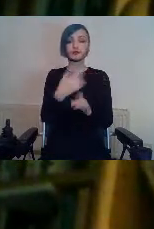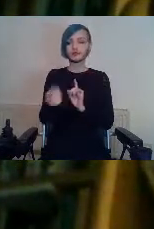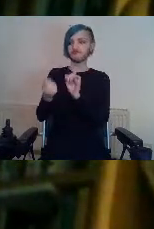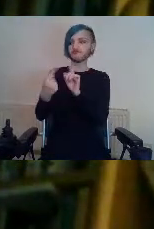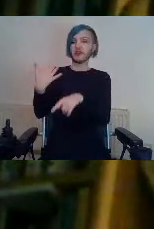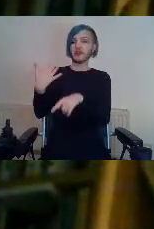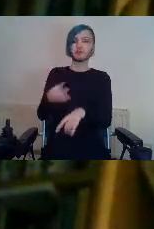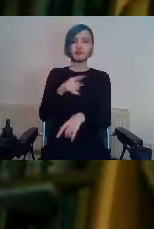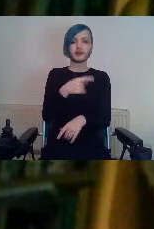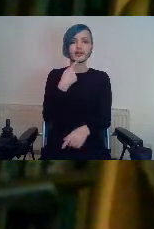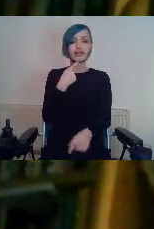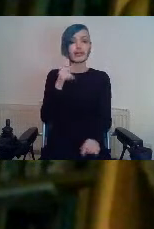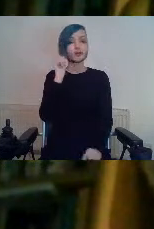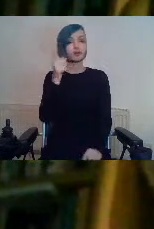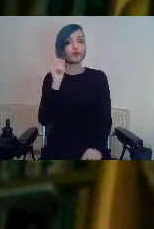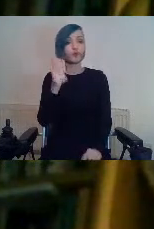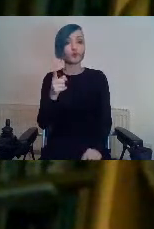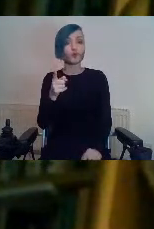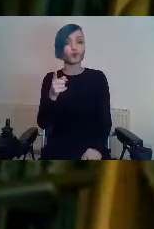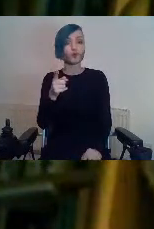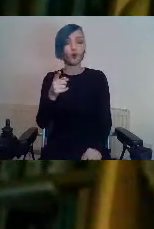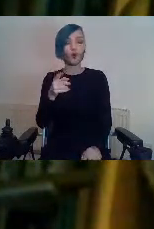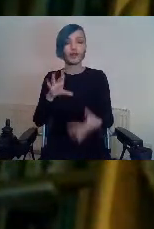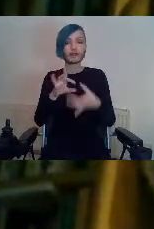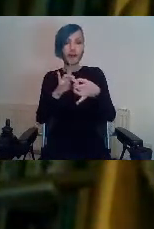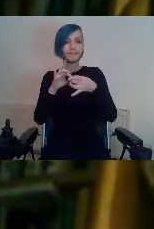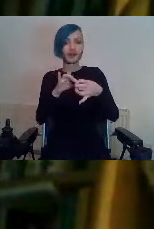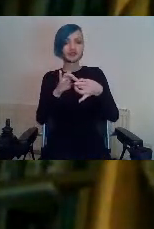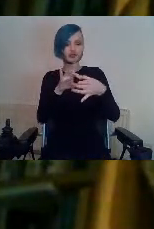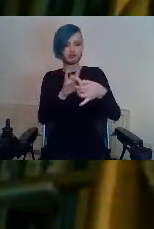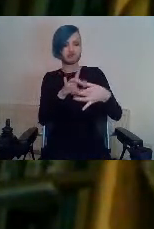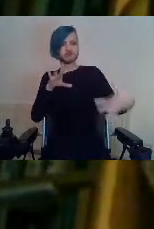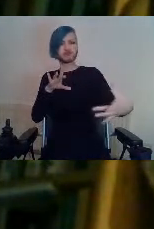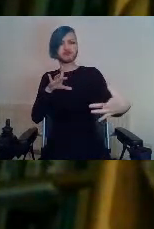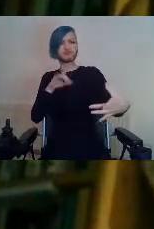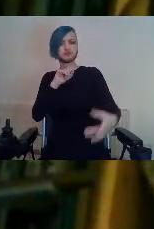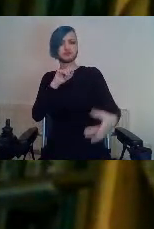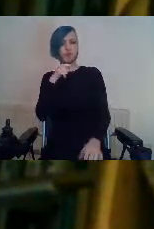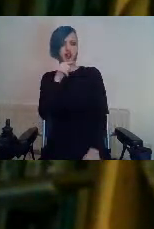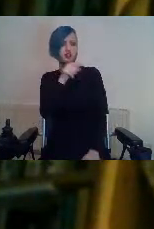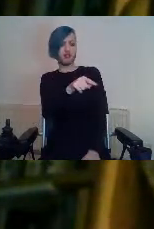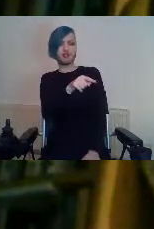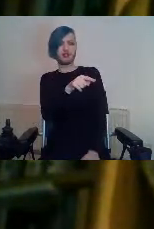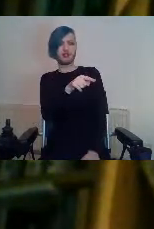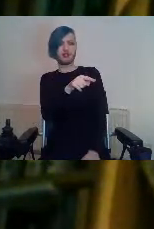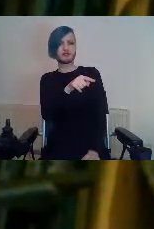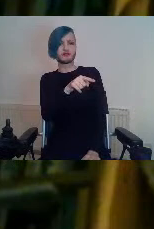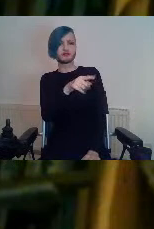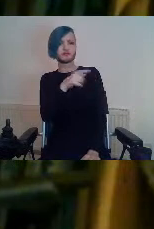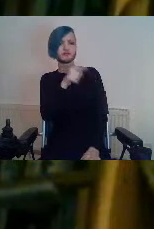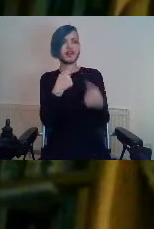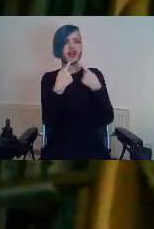that they would withdraw from this partnership if such declaration